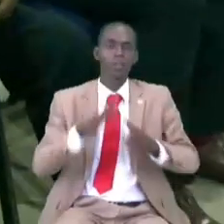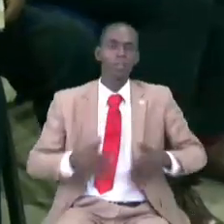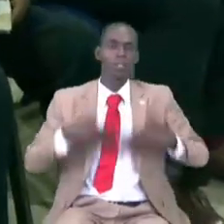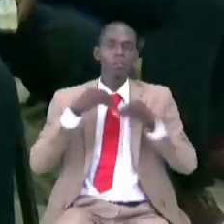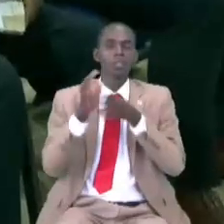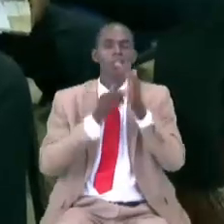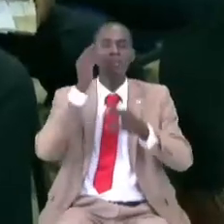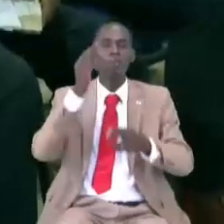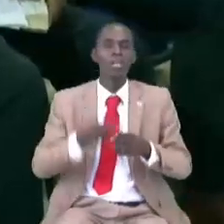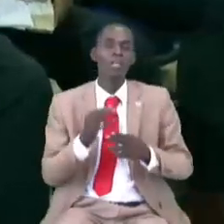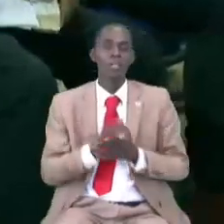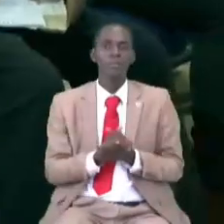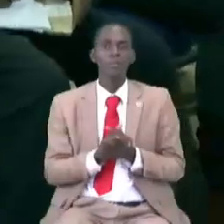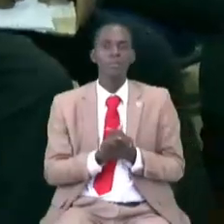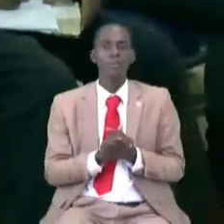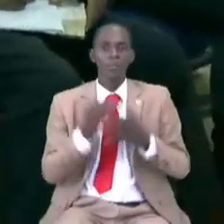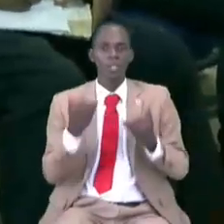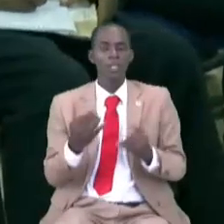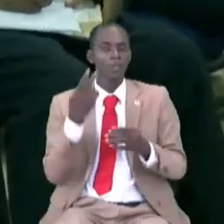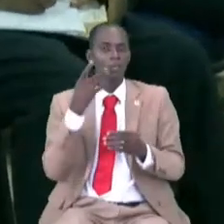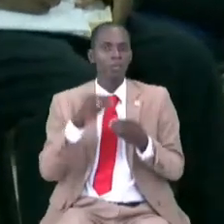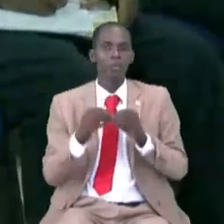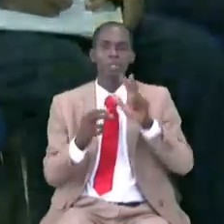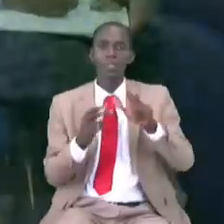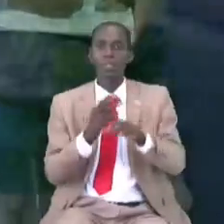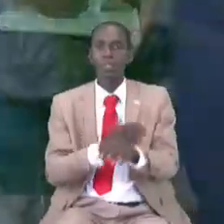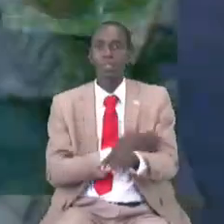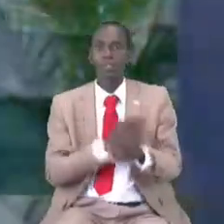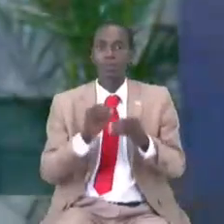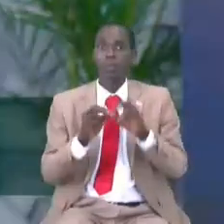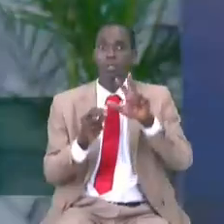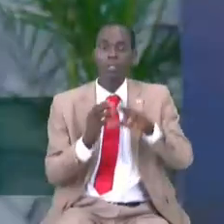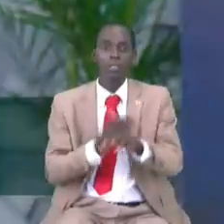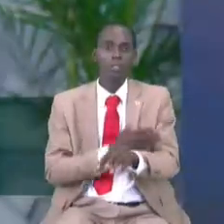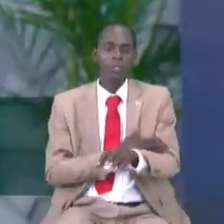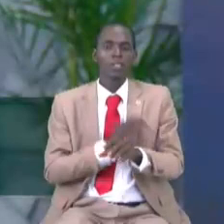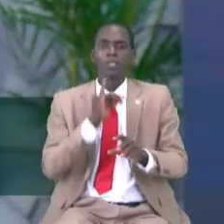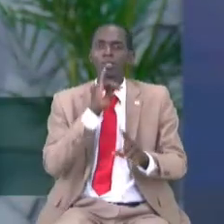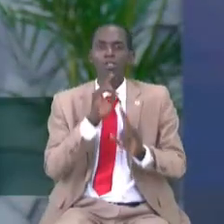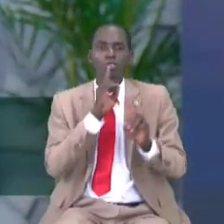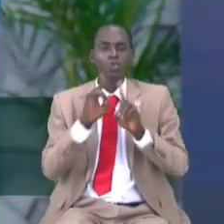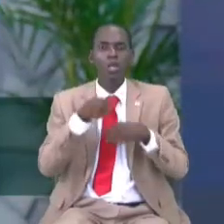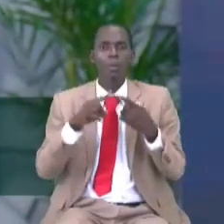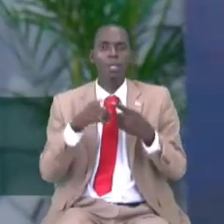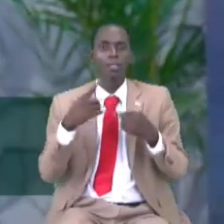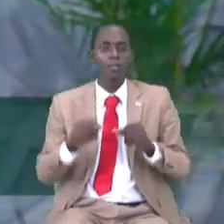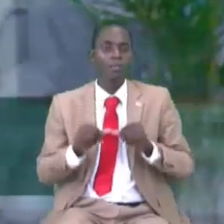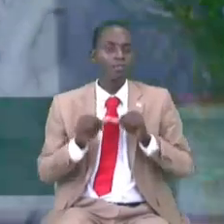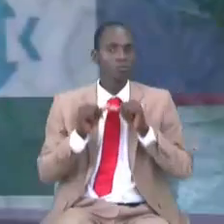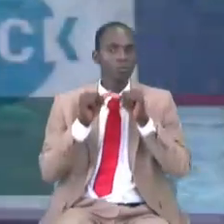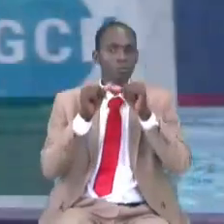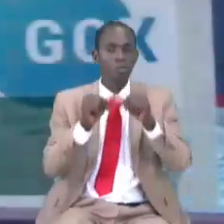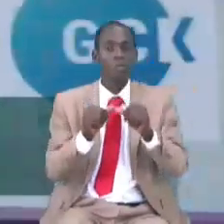three there is talking about the perpetual pact with purged, peaceful people. You